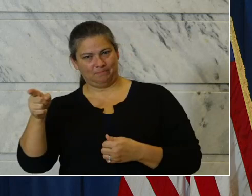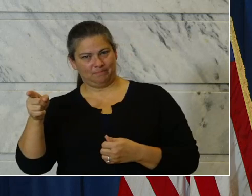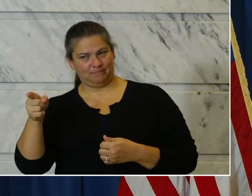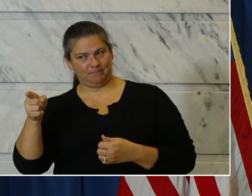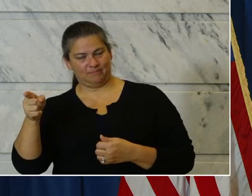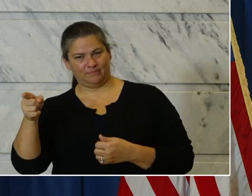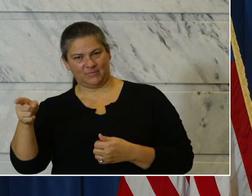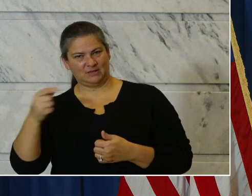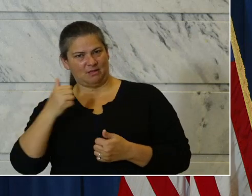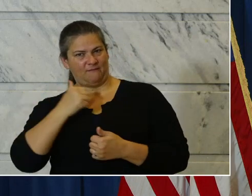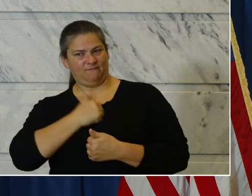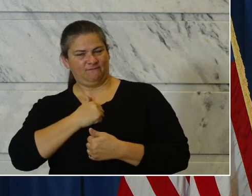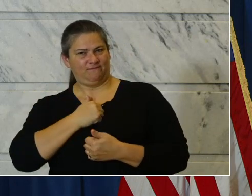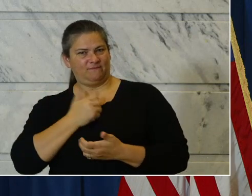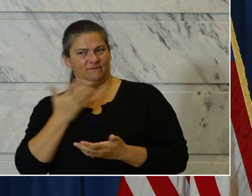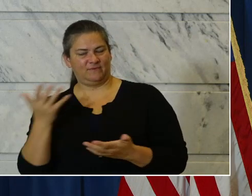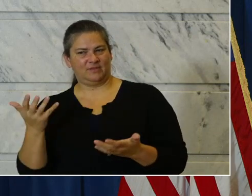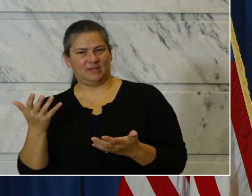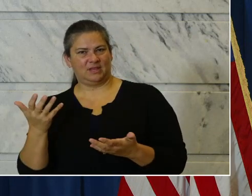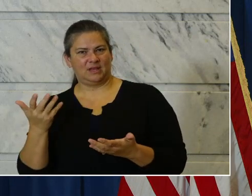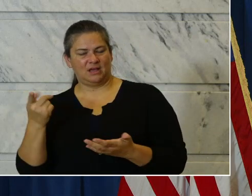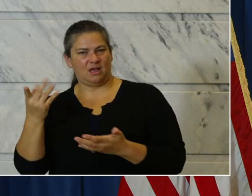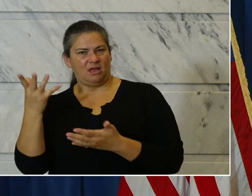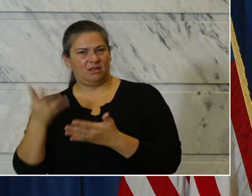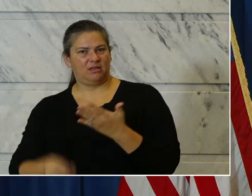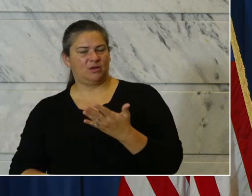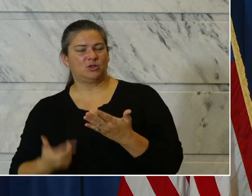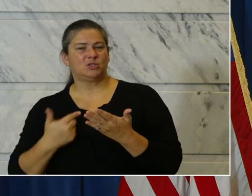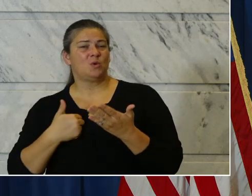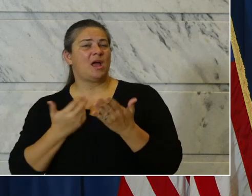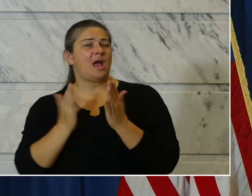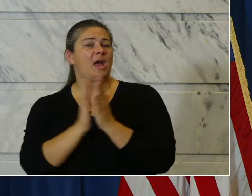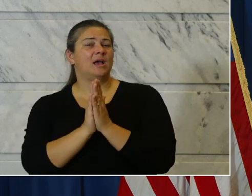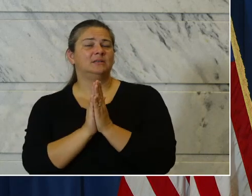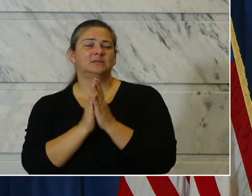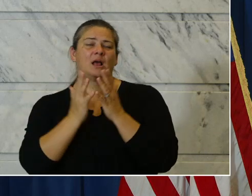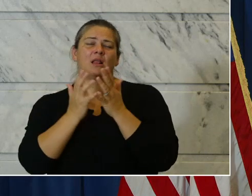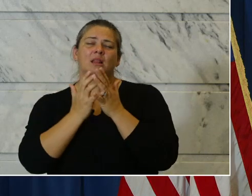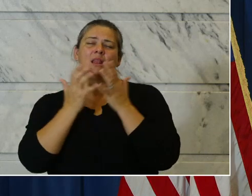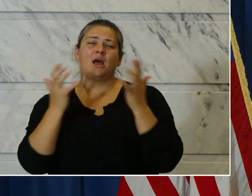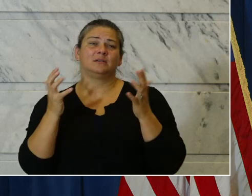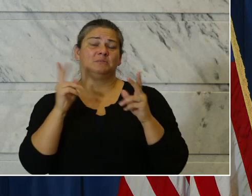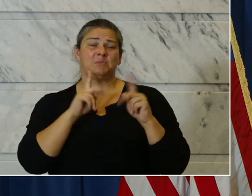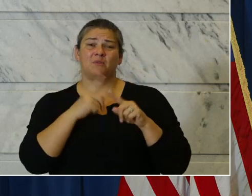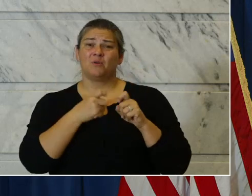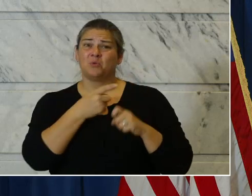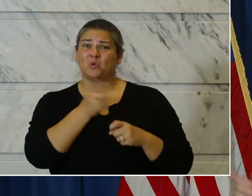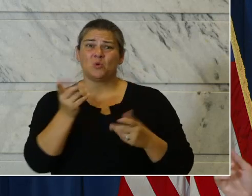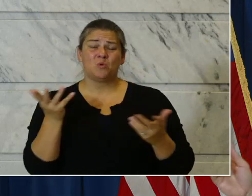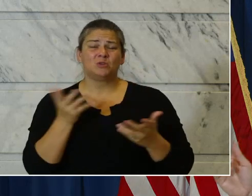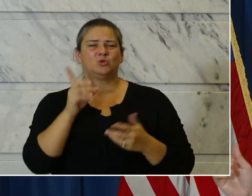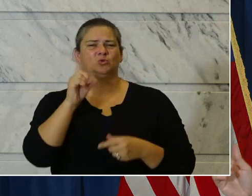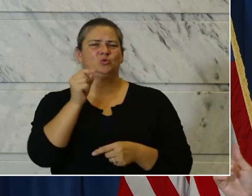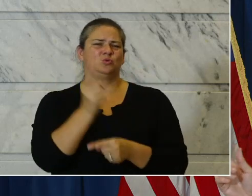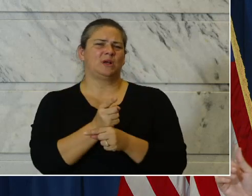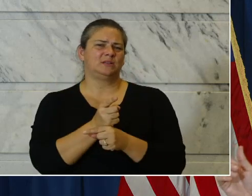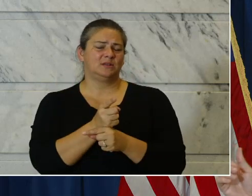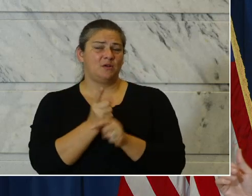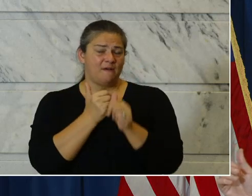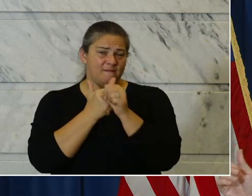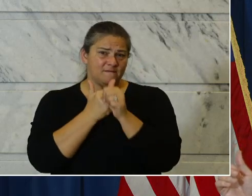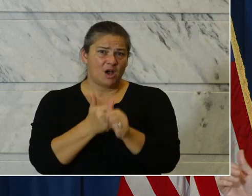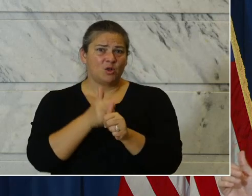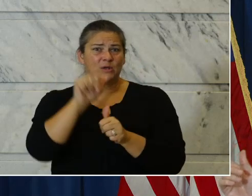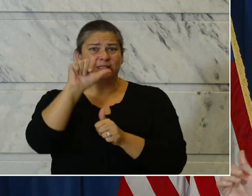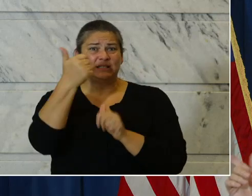of them. And we're not asking a lot for people to do the right thing, to follow those top 10 rules.